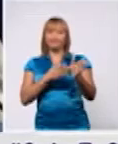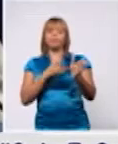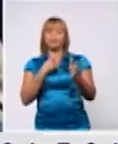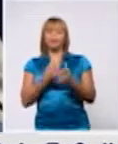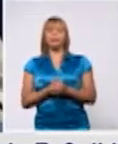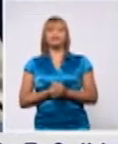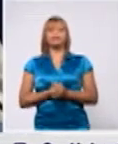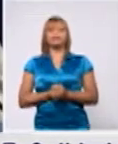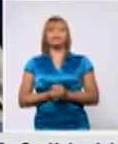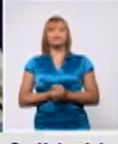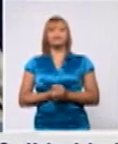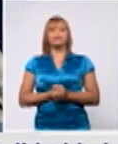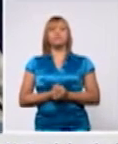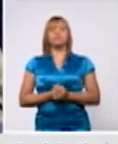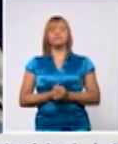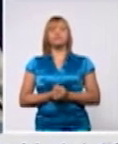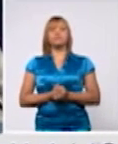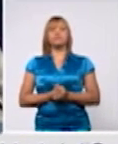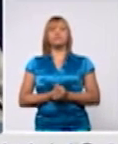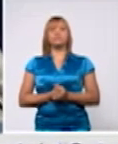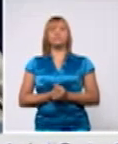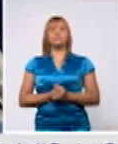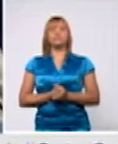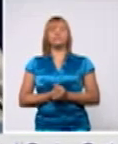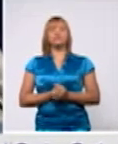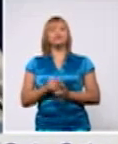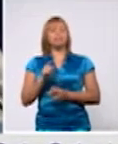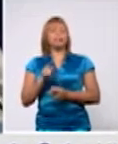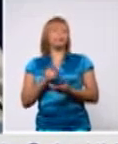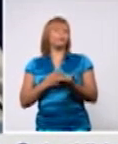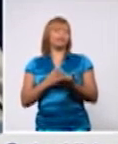56.1% of all positive cases on the island.